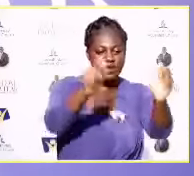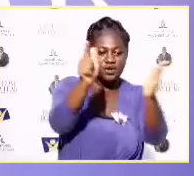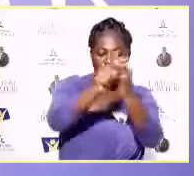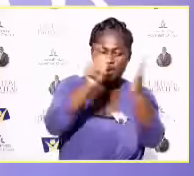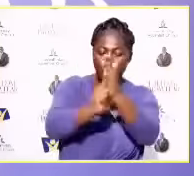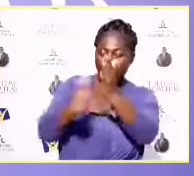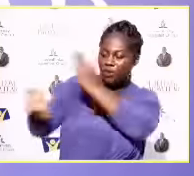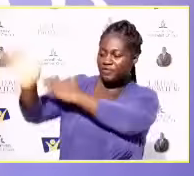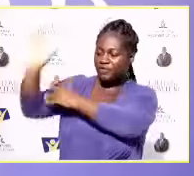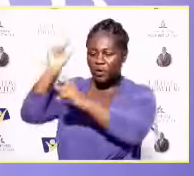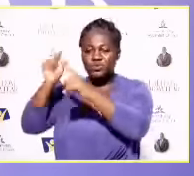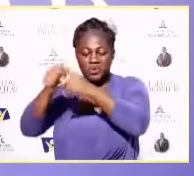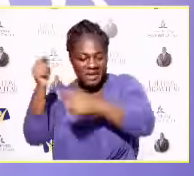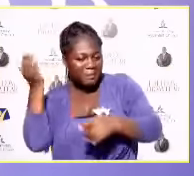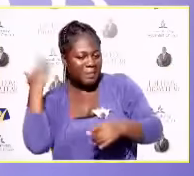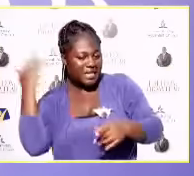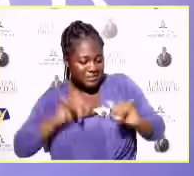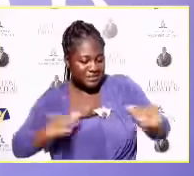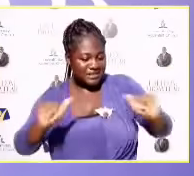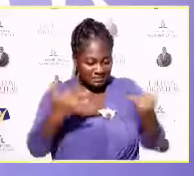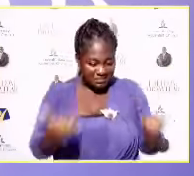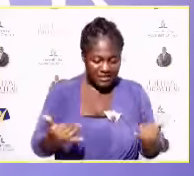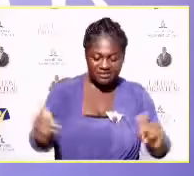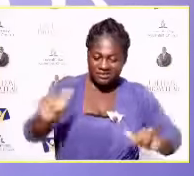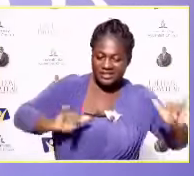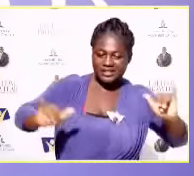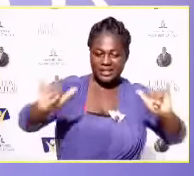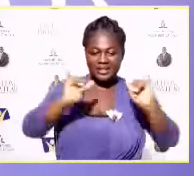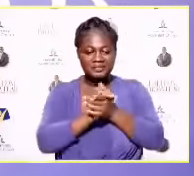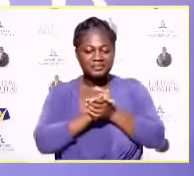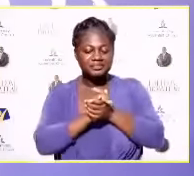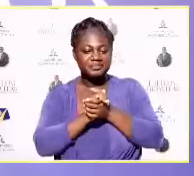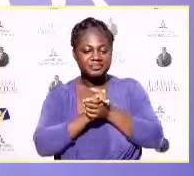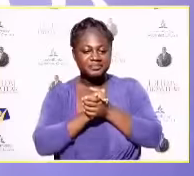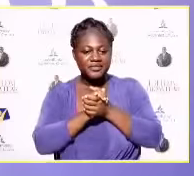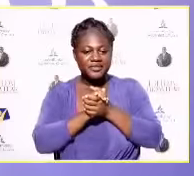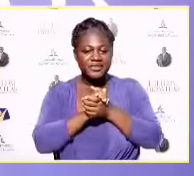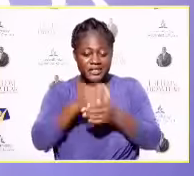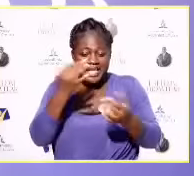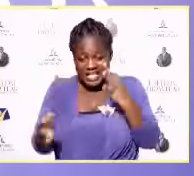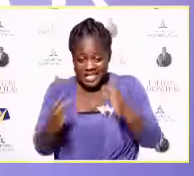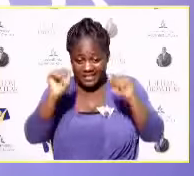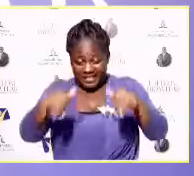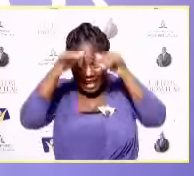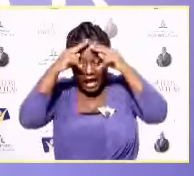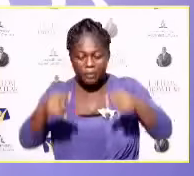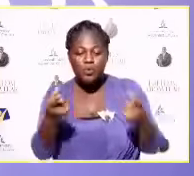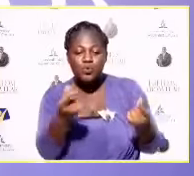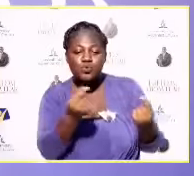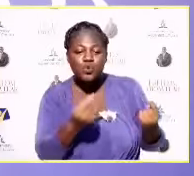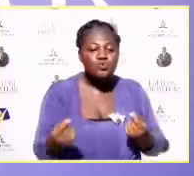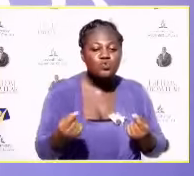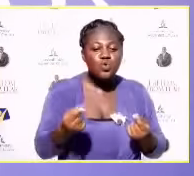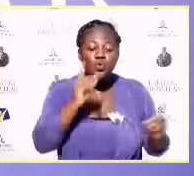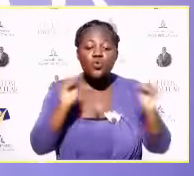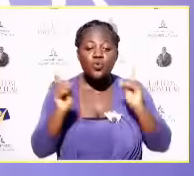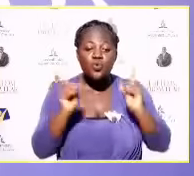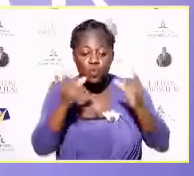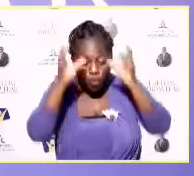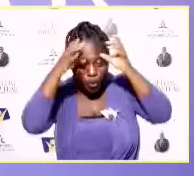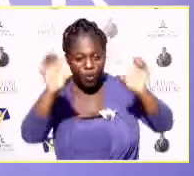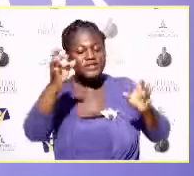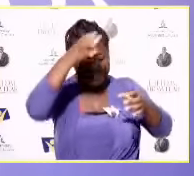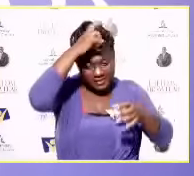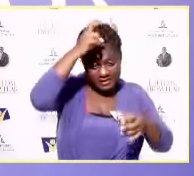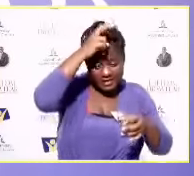lawlessly. That is Satan's program. Jesus says,